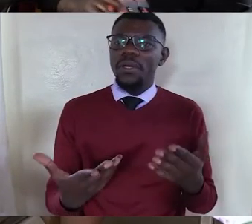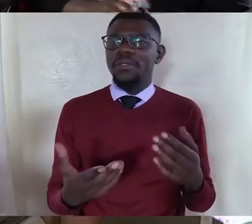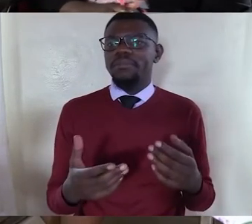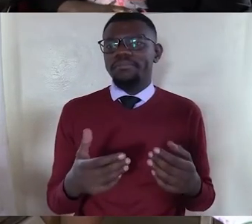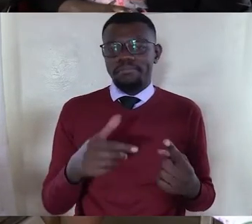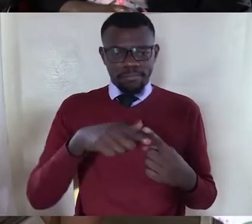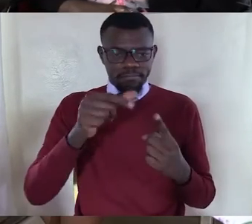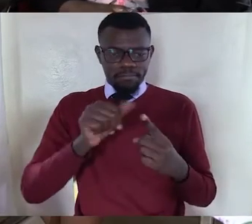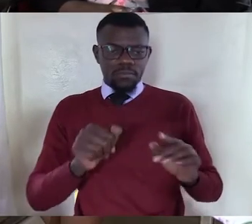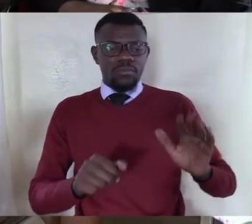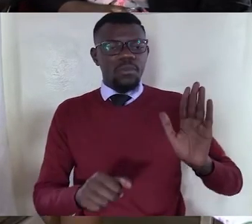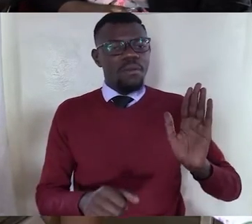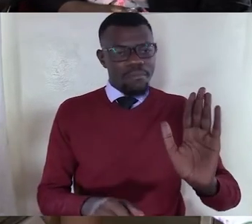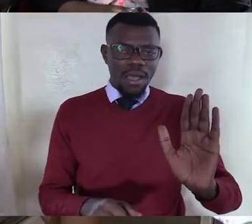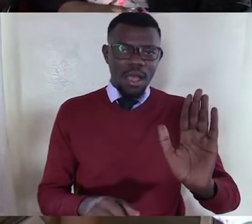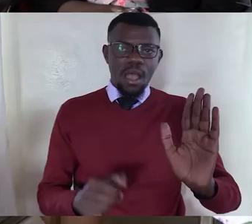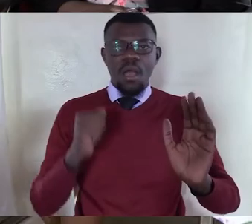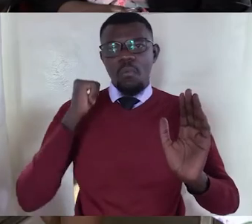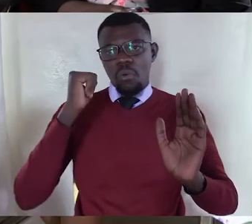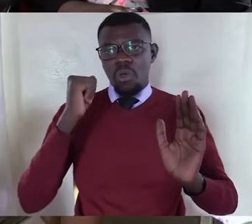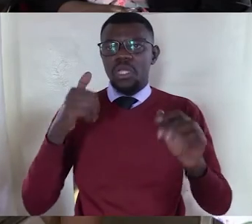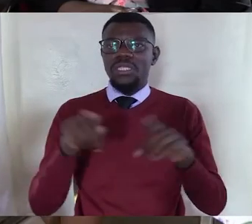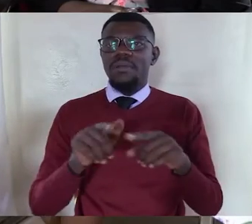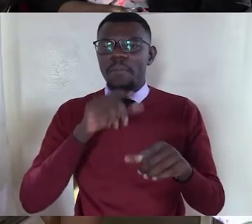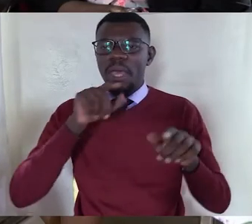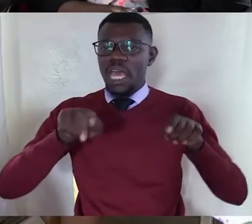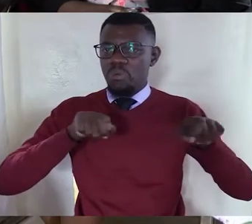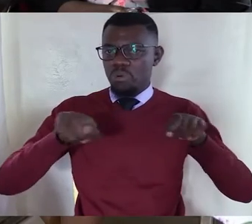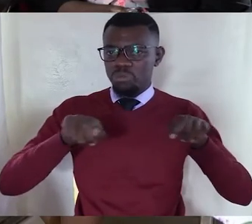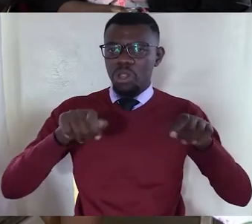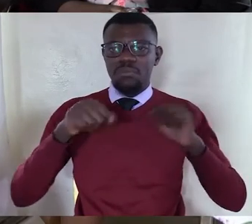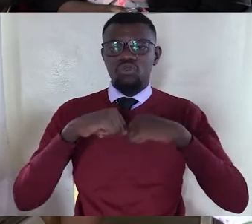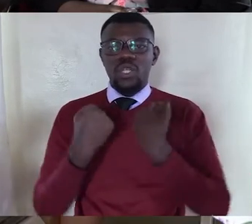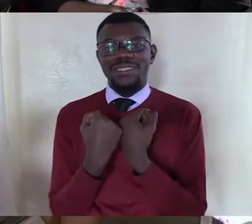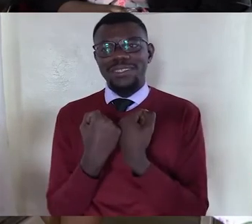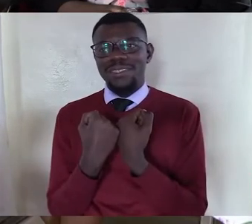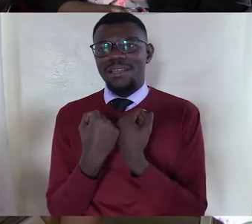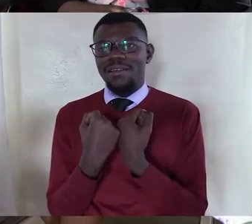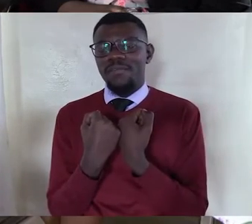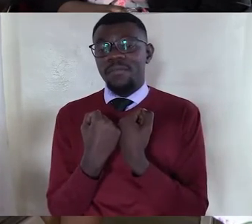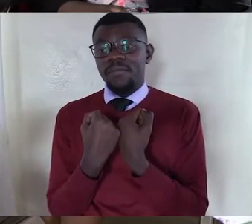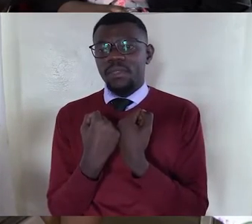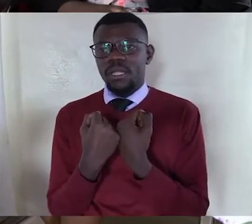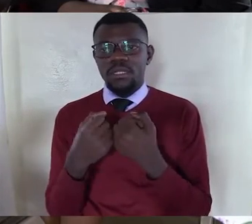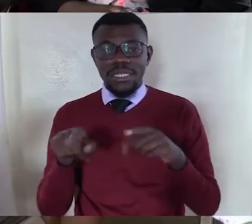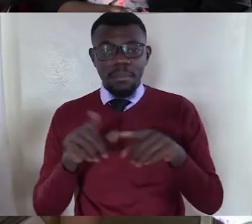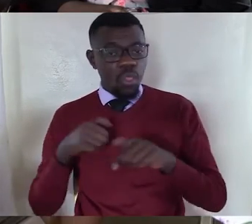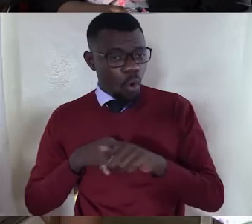these structures so that we are able to move on. Because remember that the Constitution says that any practice that